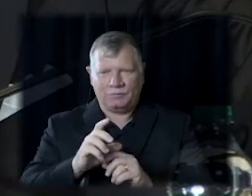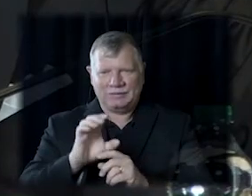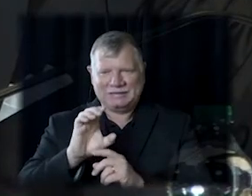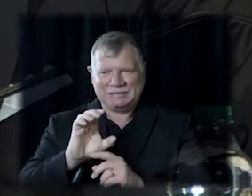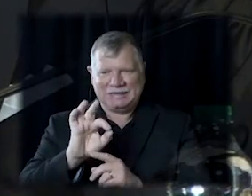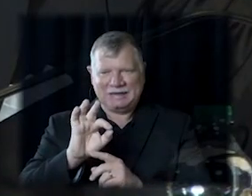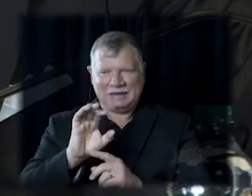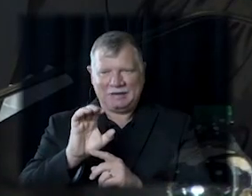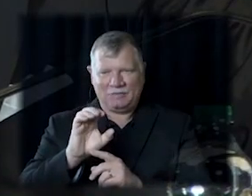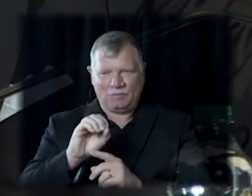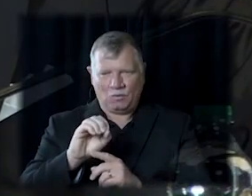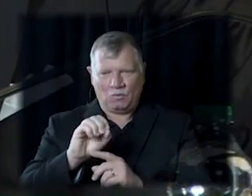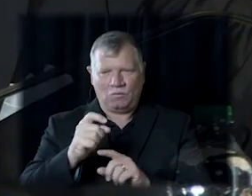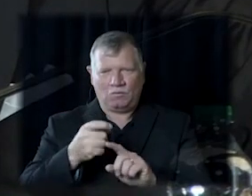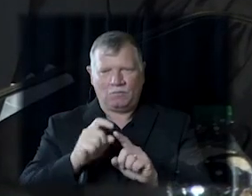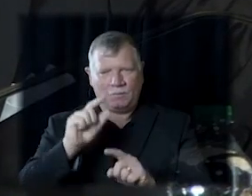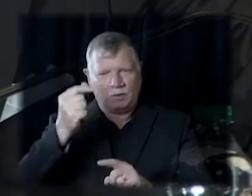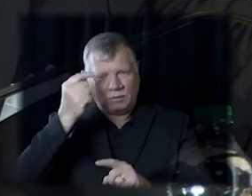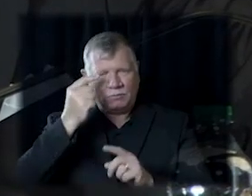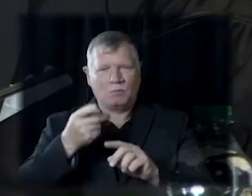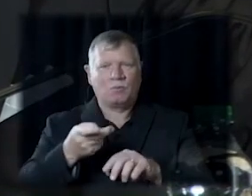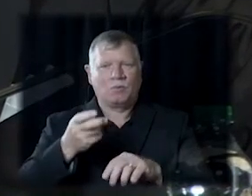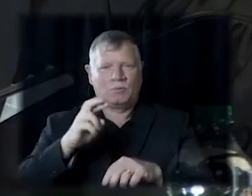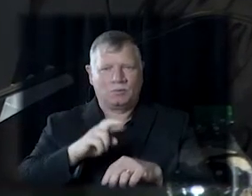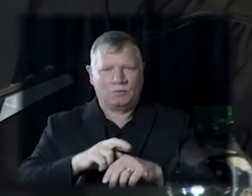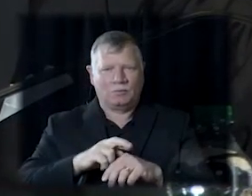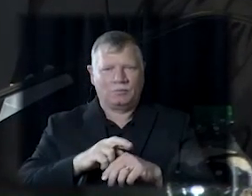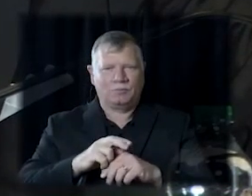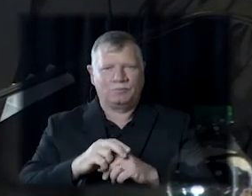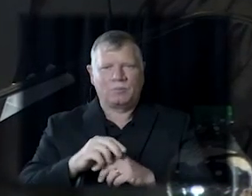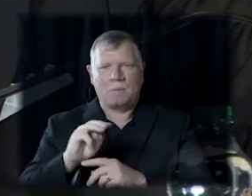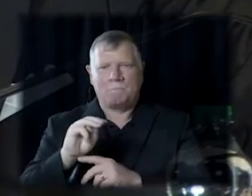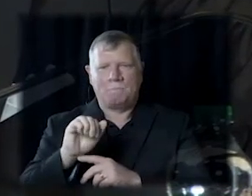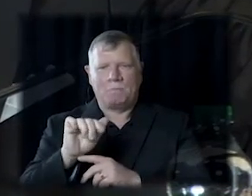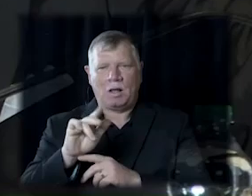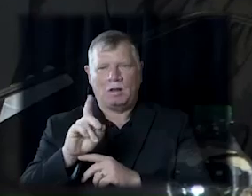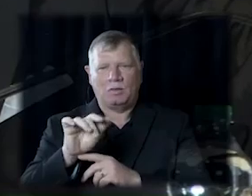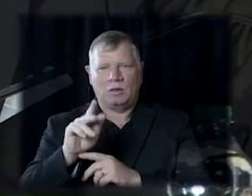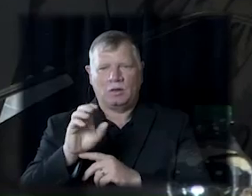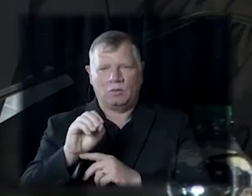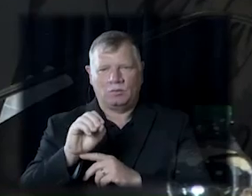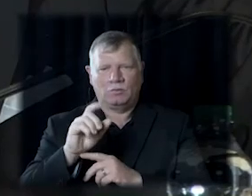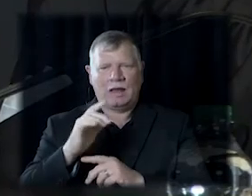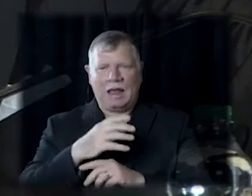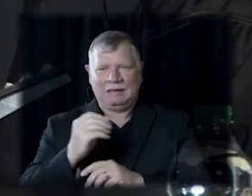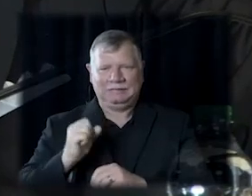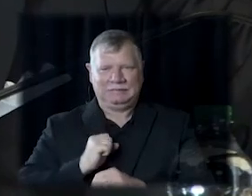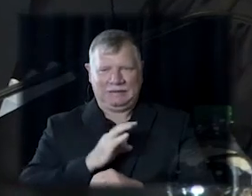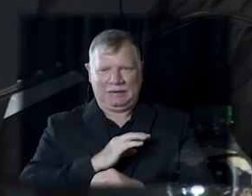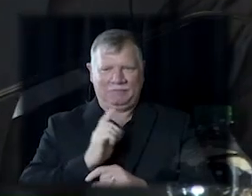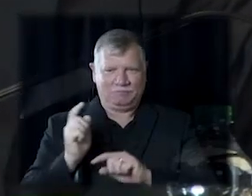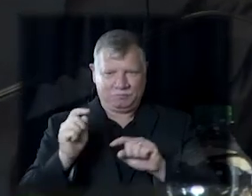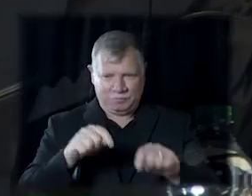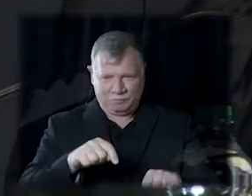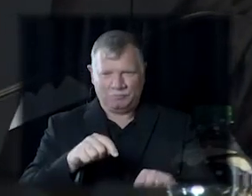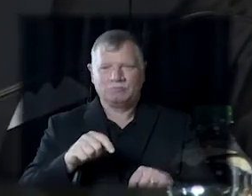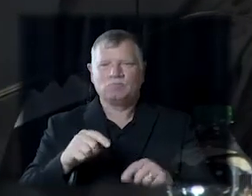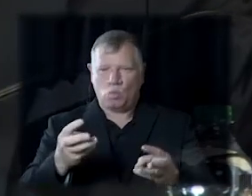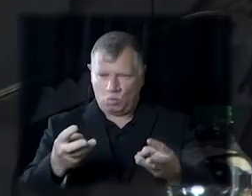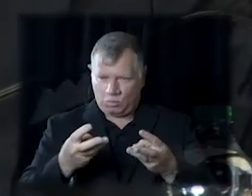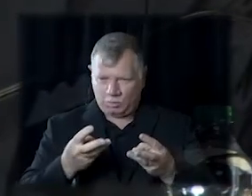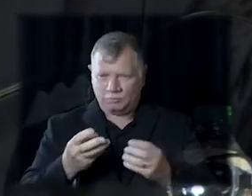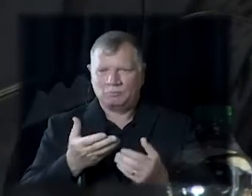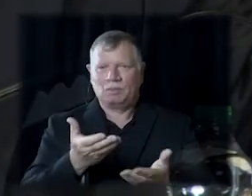the CFO of the Government of Puerto Rico, Secretary Raul Maldonado, and his staff. Welcome. I'd like to